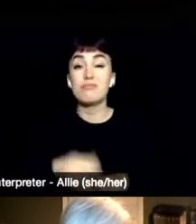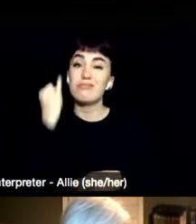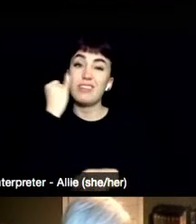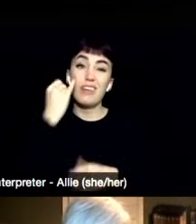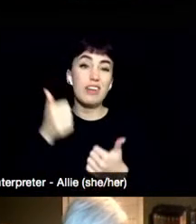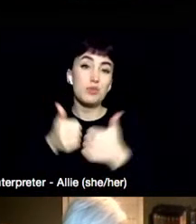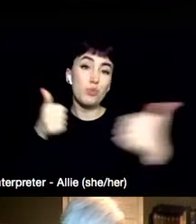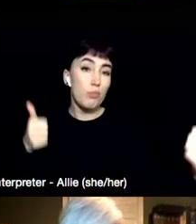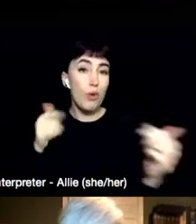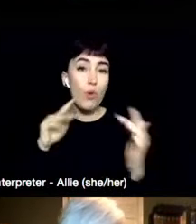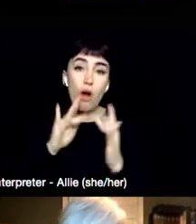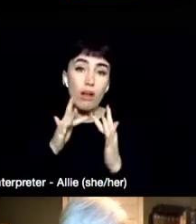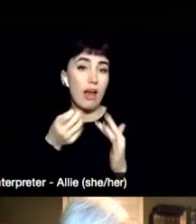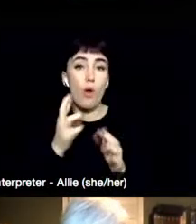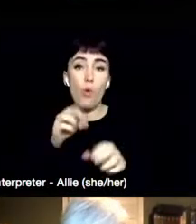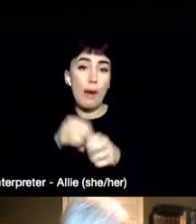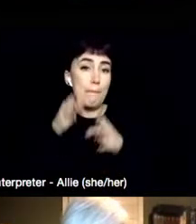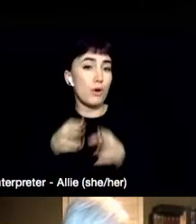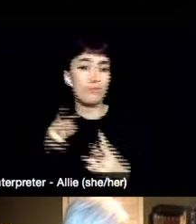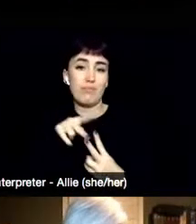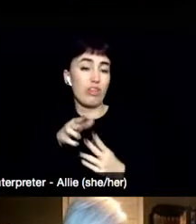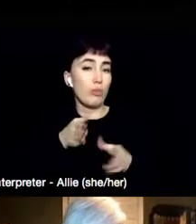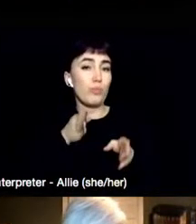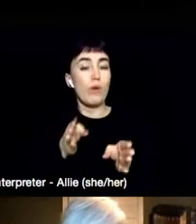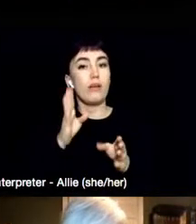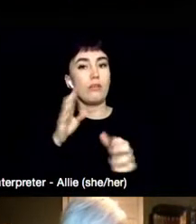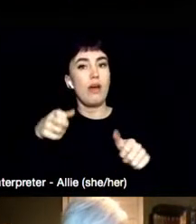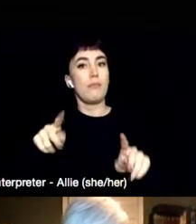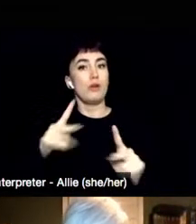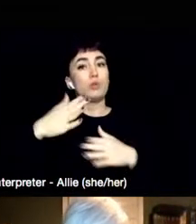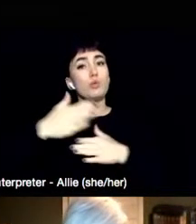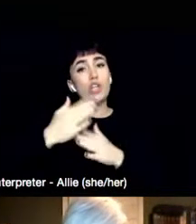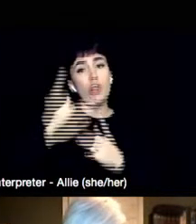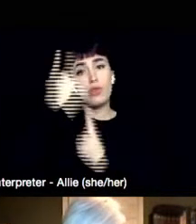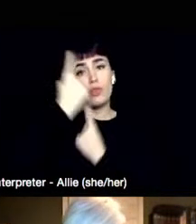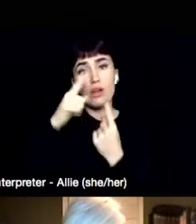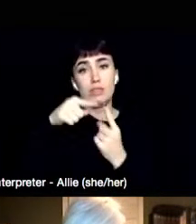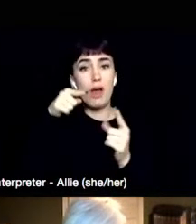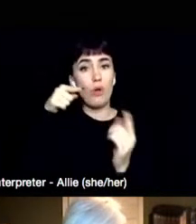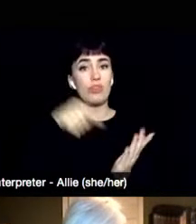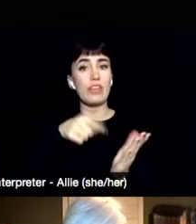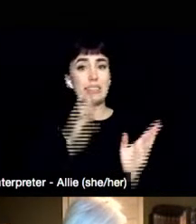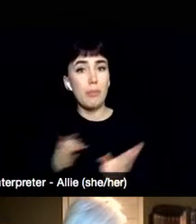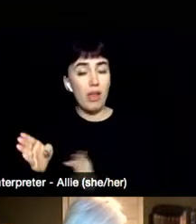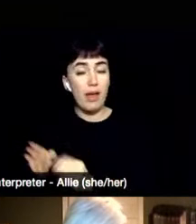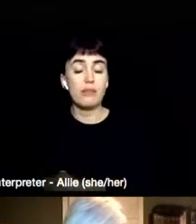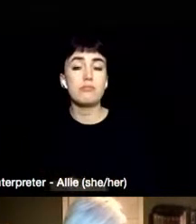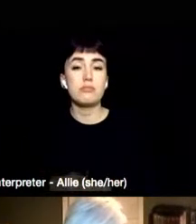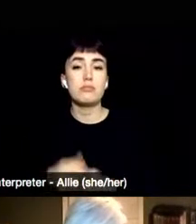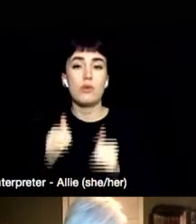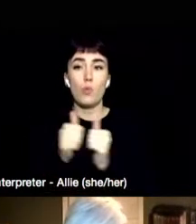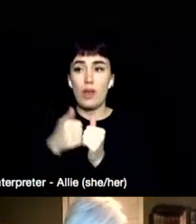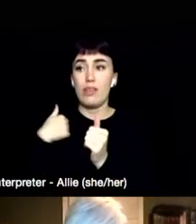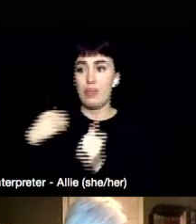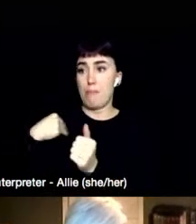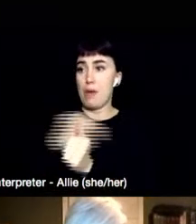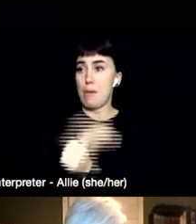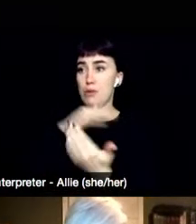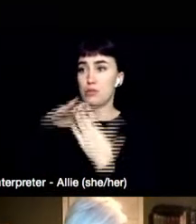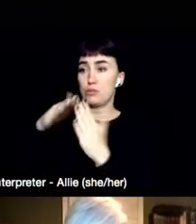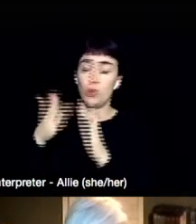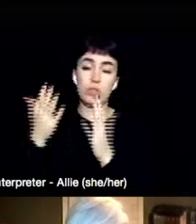remotely, to have the opportunity to share thoughts about this plan with members of the community is going to be so